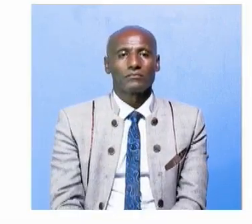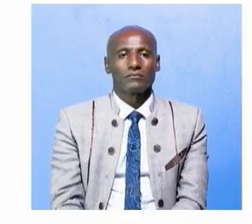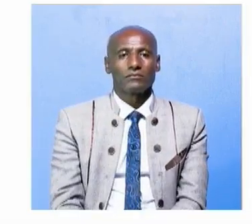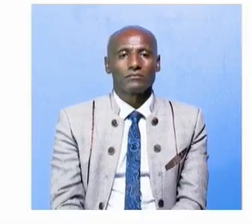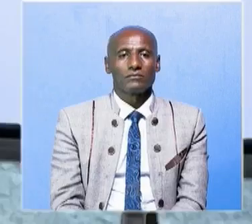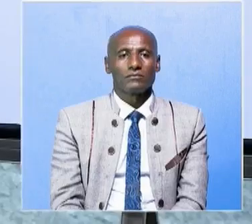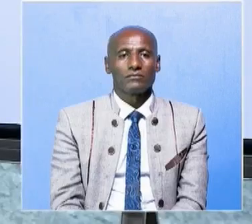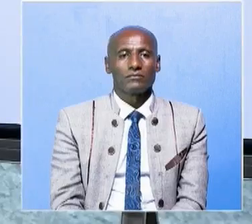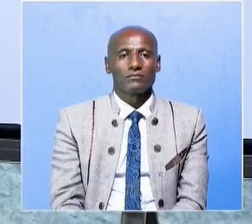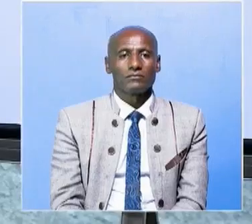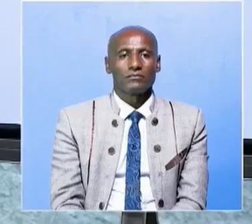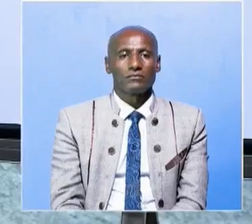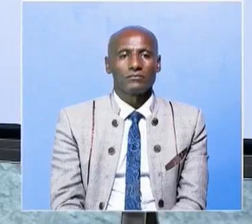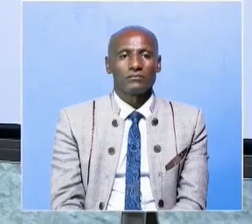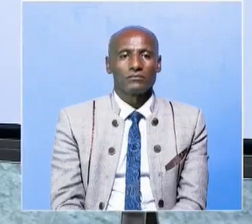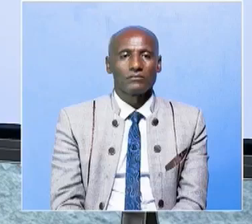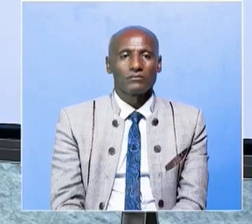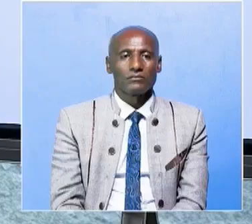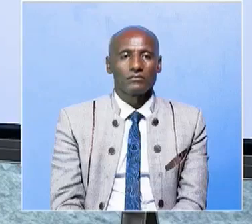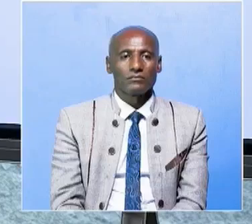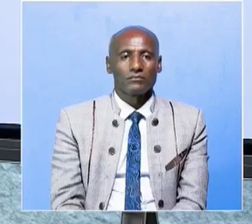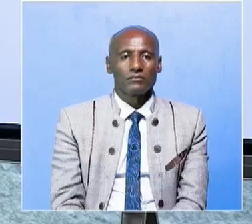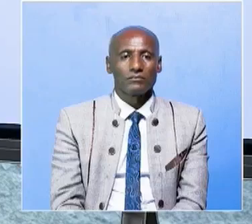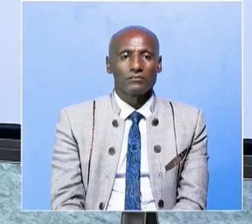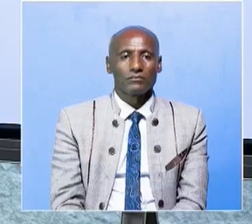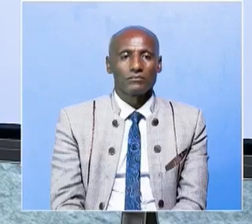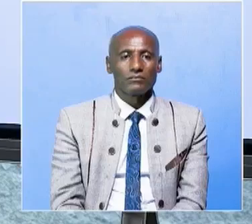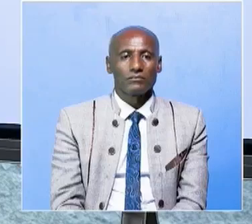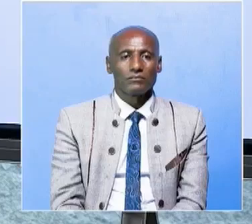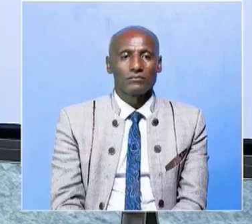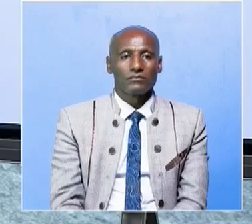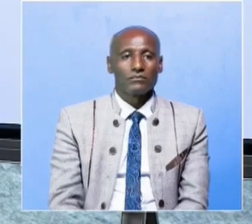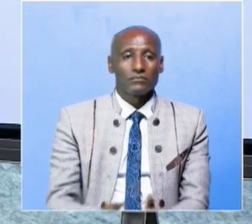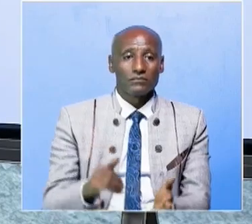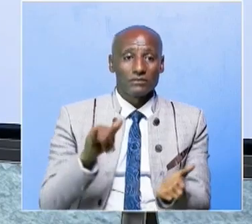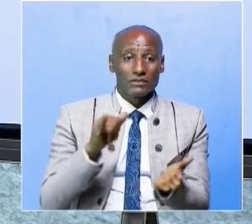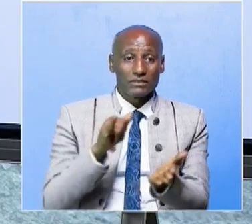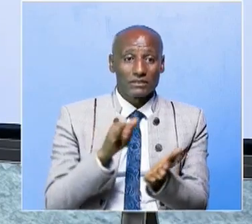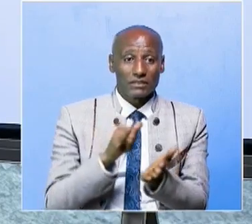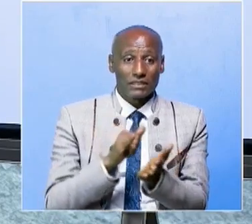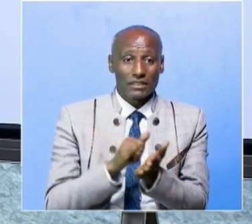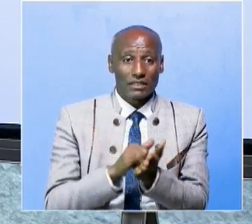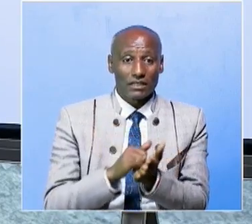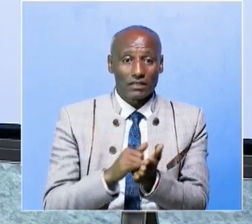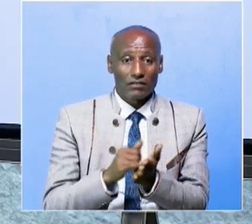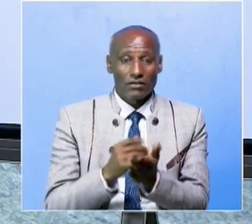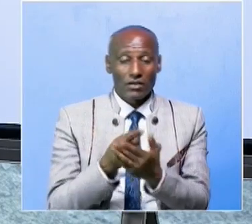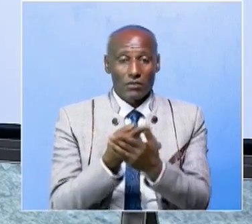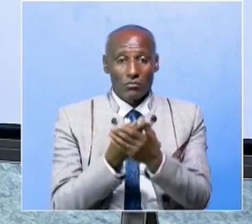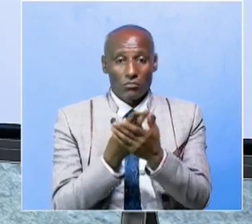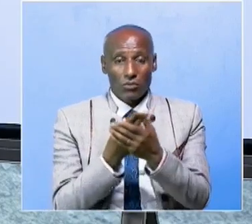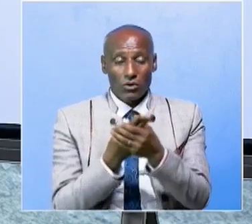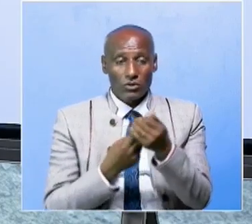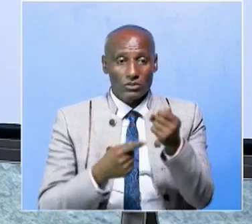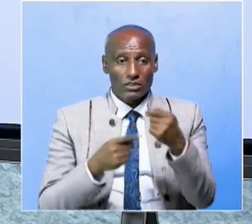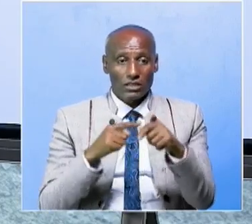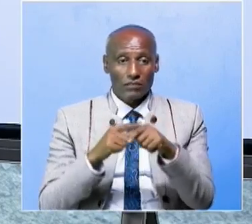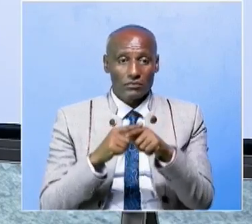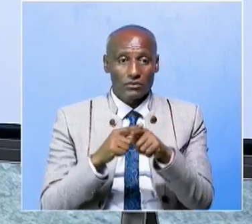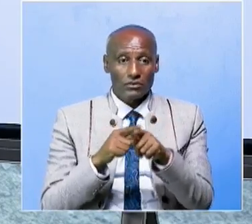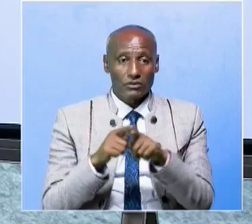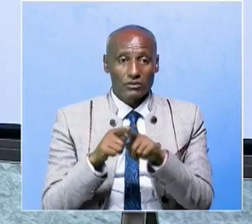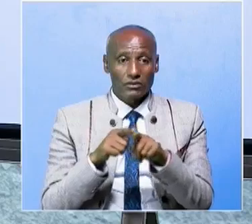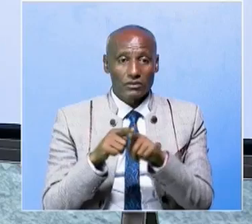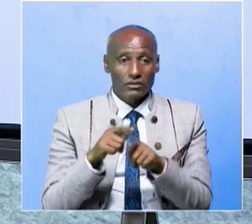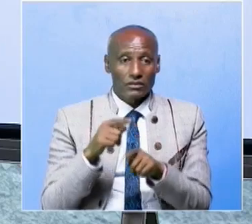In their own way. So I think they have both come into a census. So if you